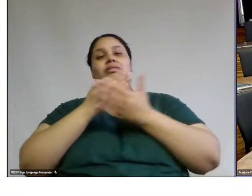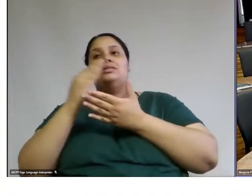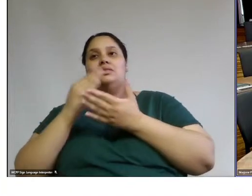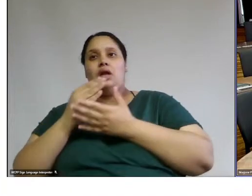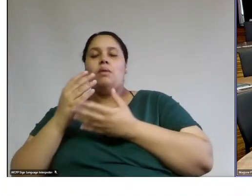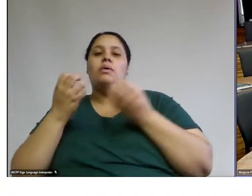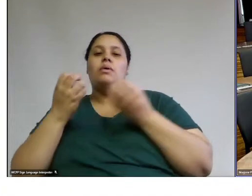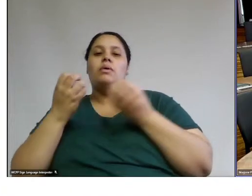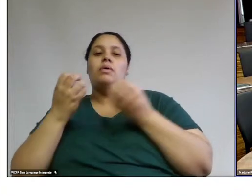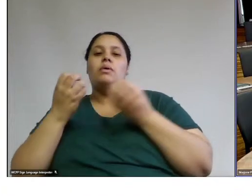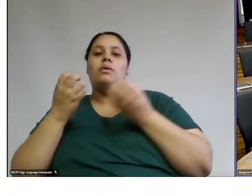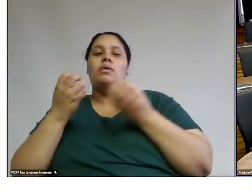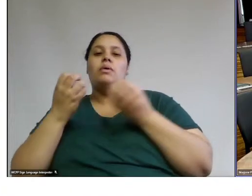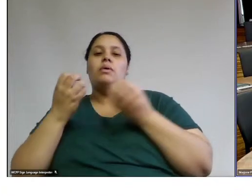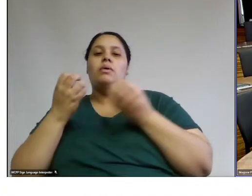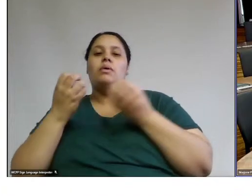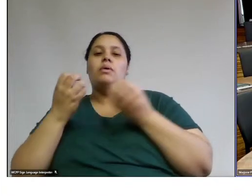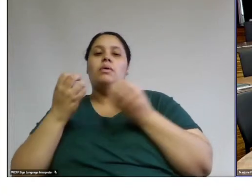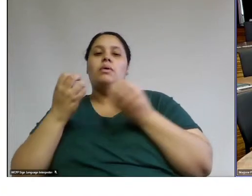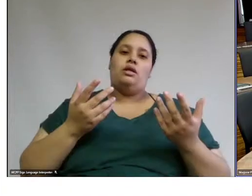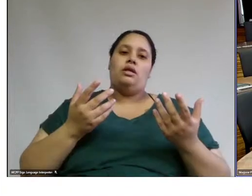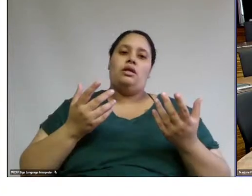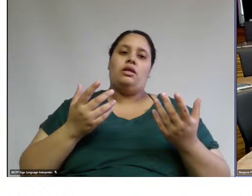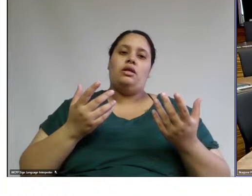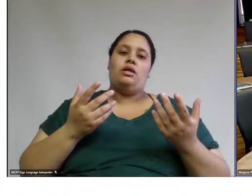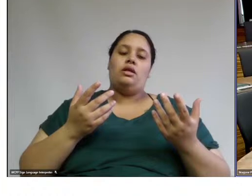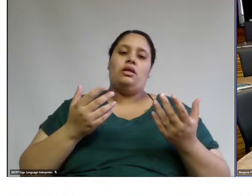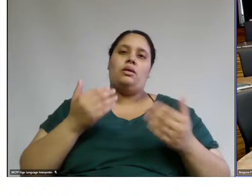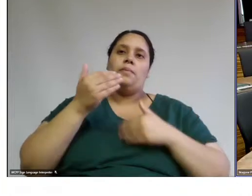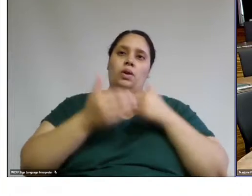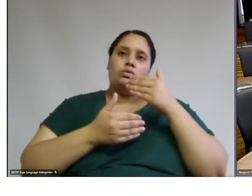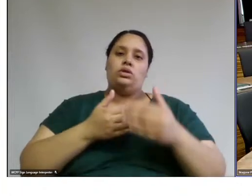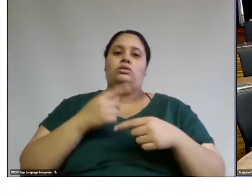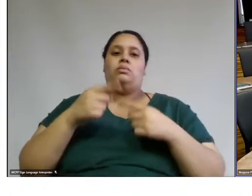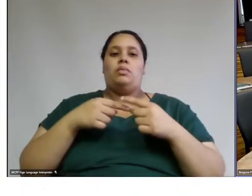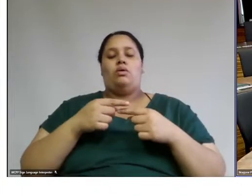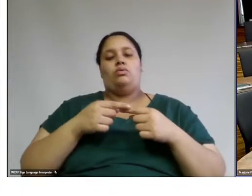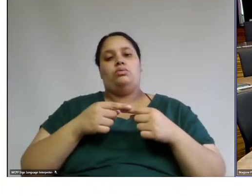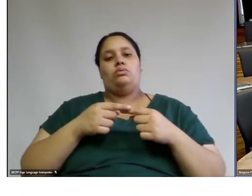lying around appropriate record keeping.